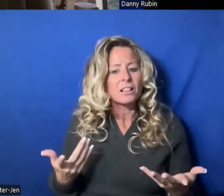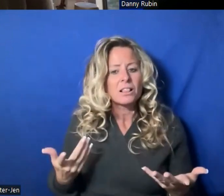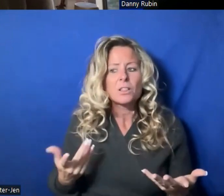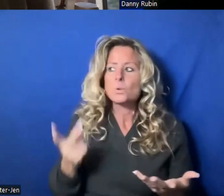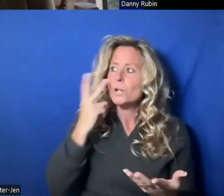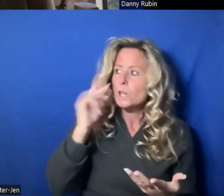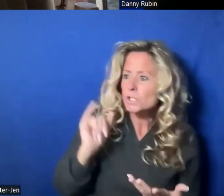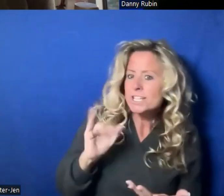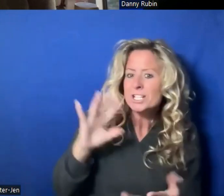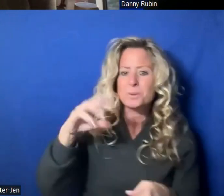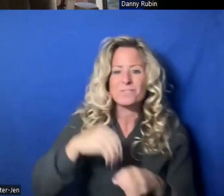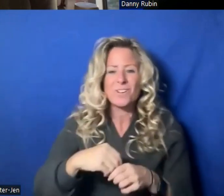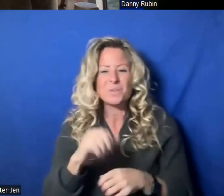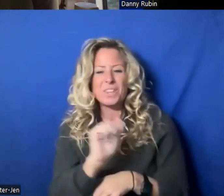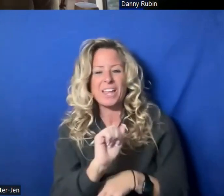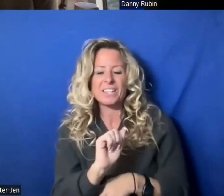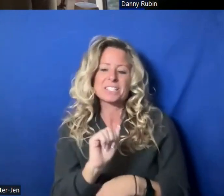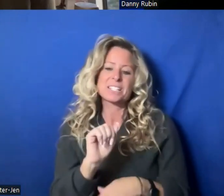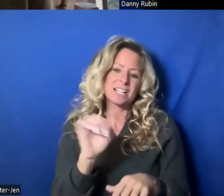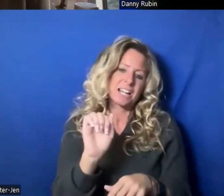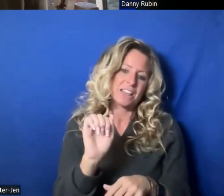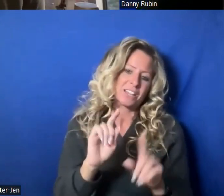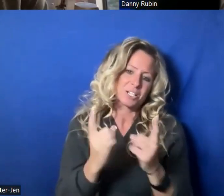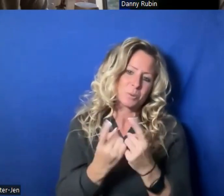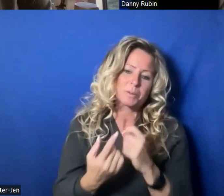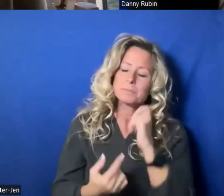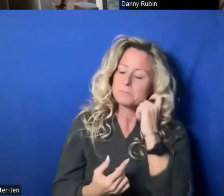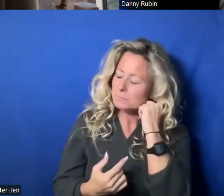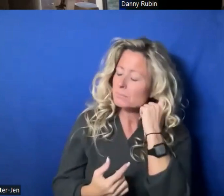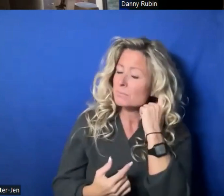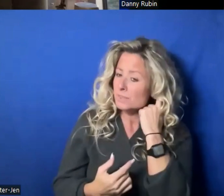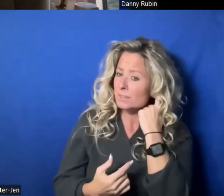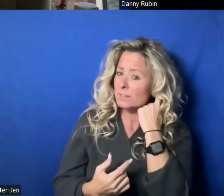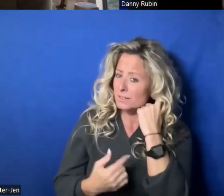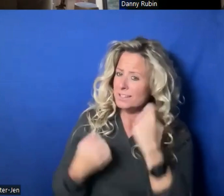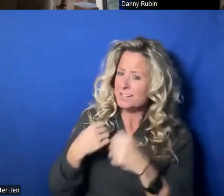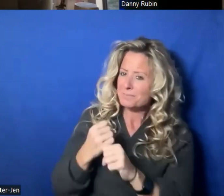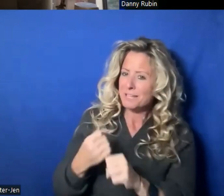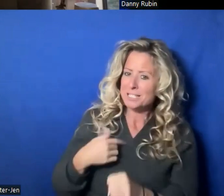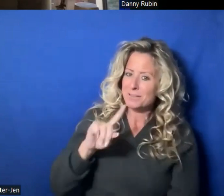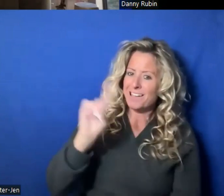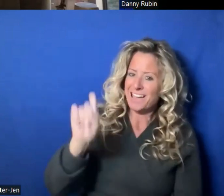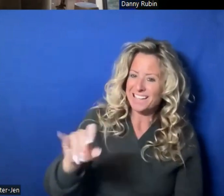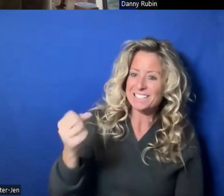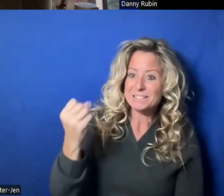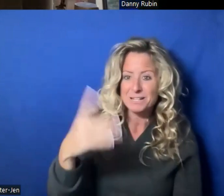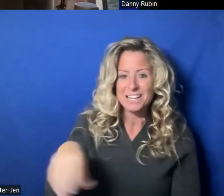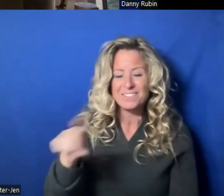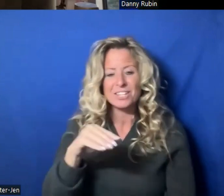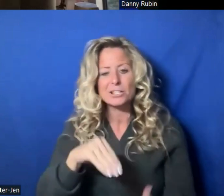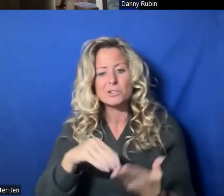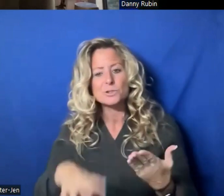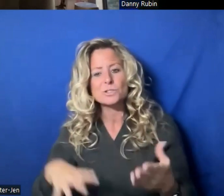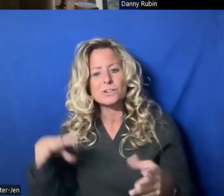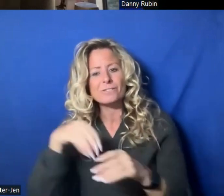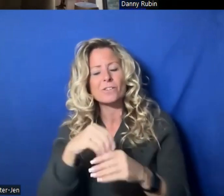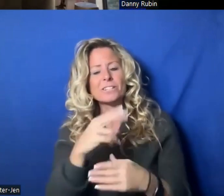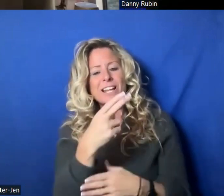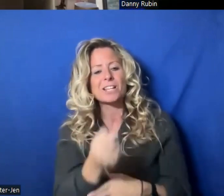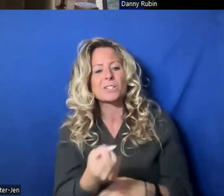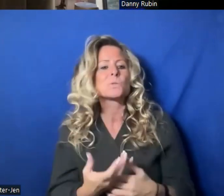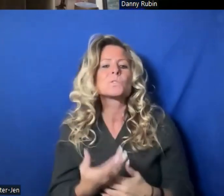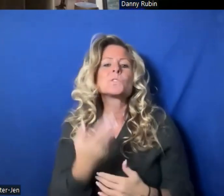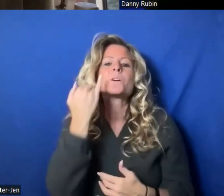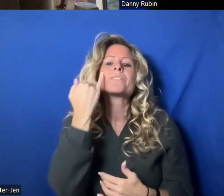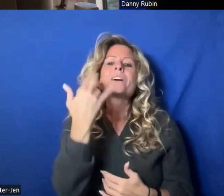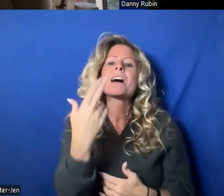looks like to work in athletics and athletic department. That also makes me ask, because these many of these students are in high school. So if a high